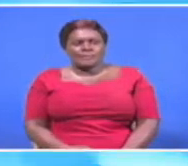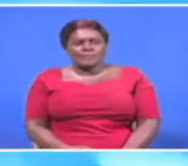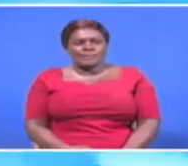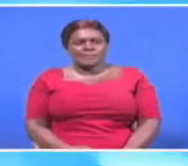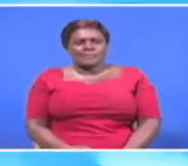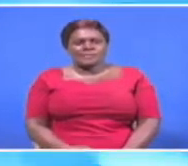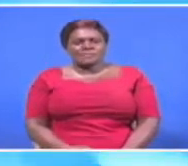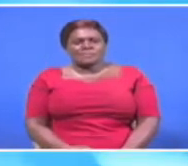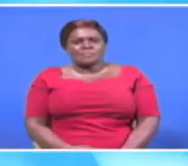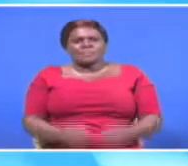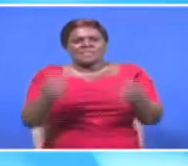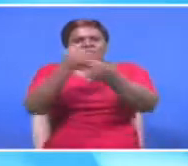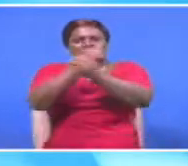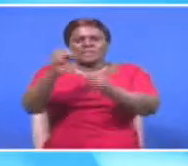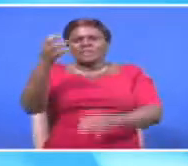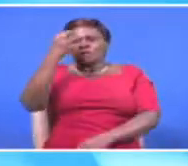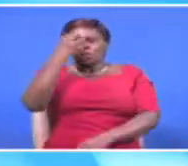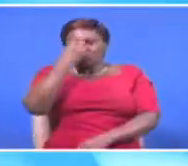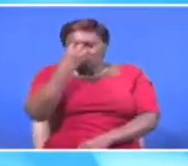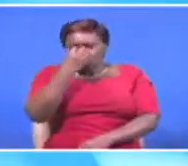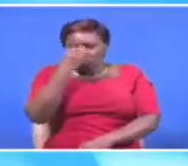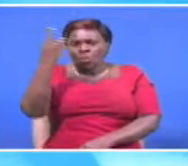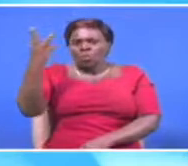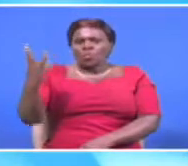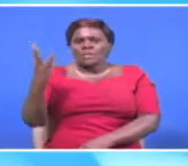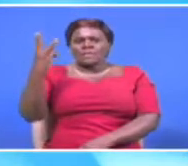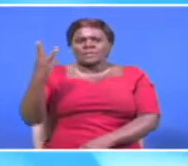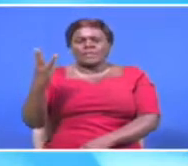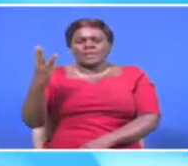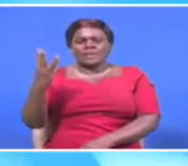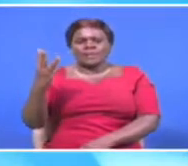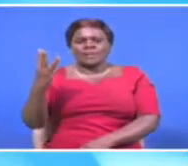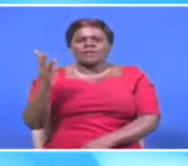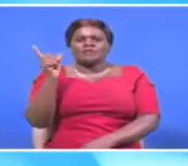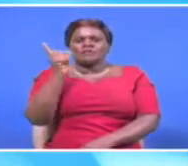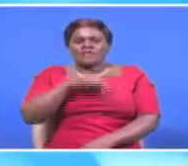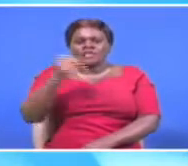Away from that, President William Ruto on Wednesday, that's today, concluded his five-day tour.